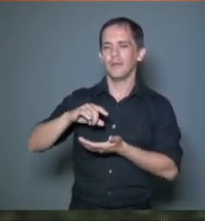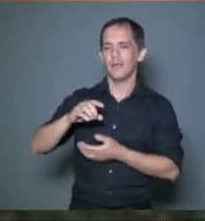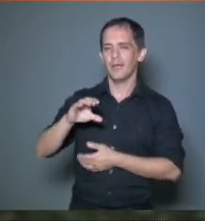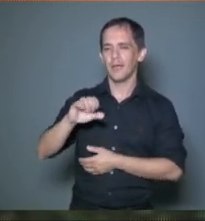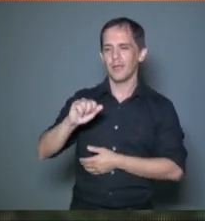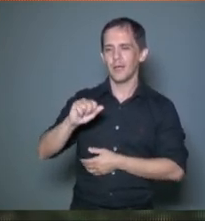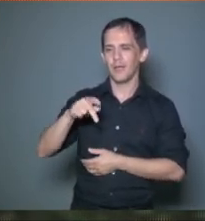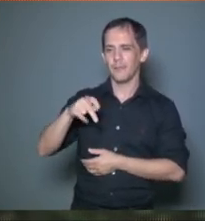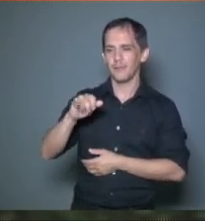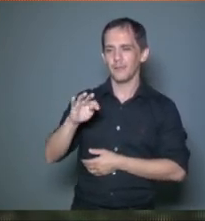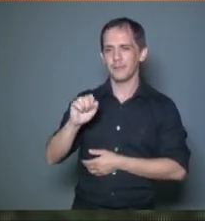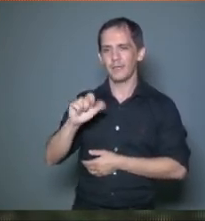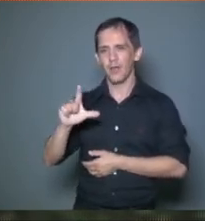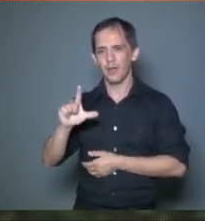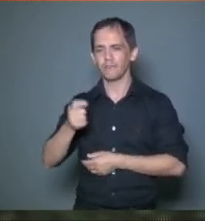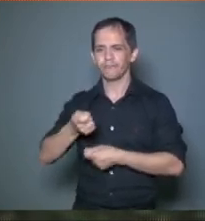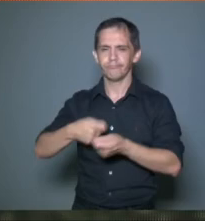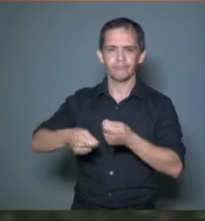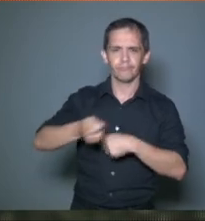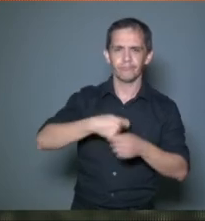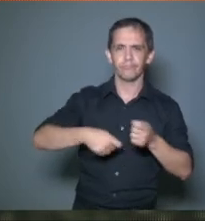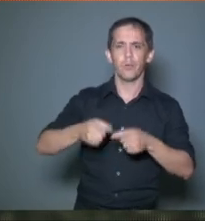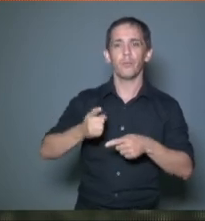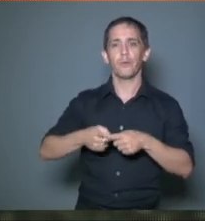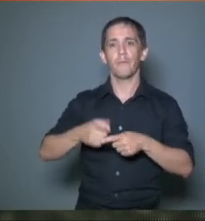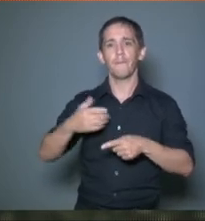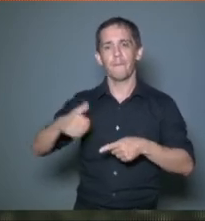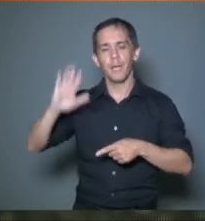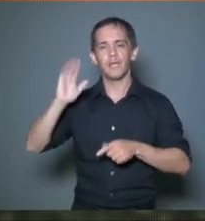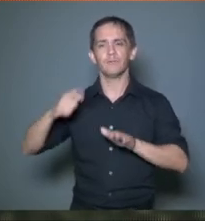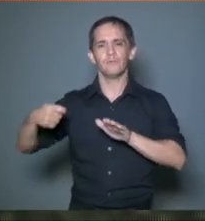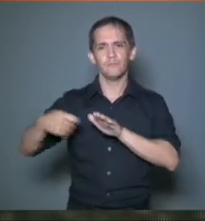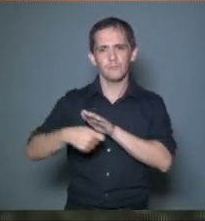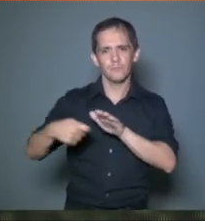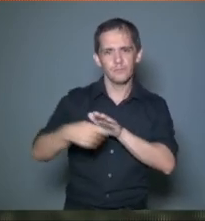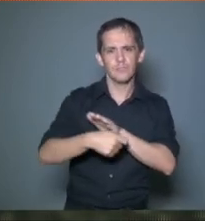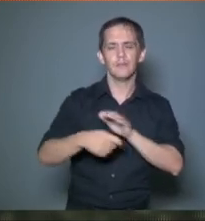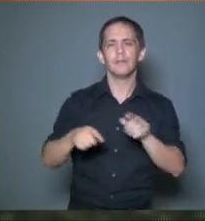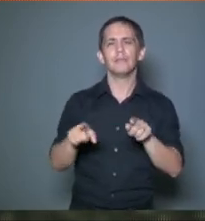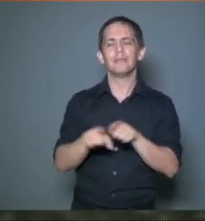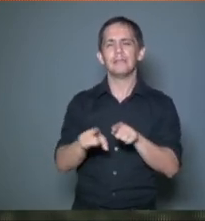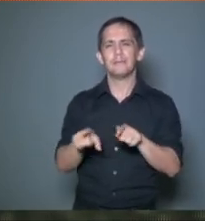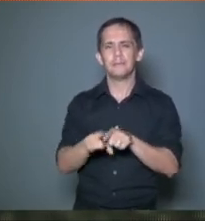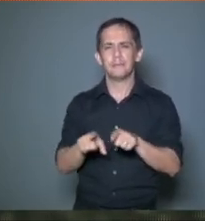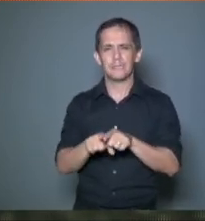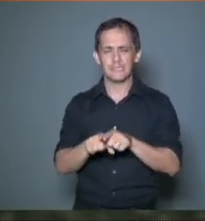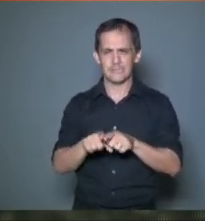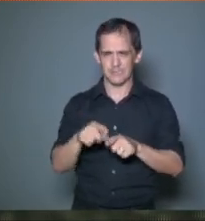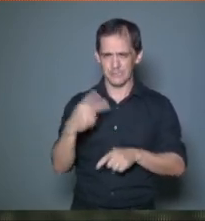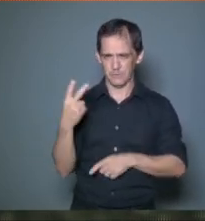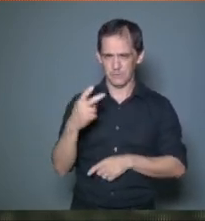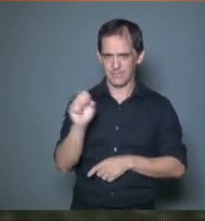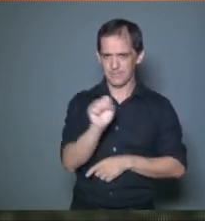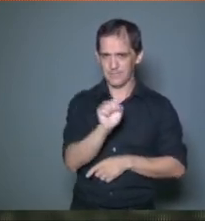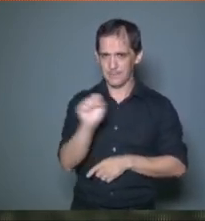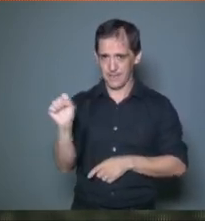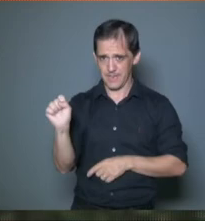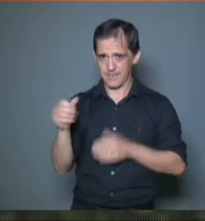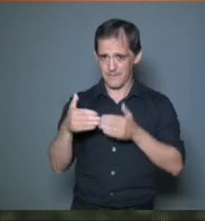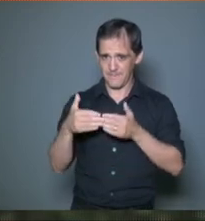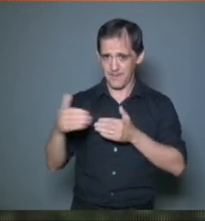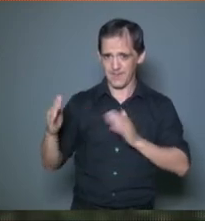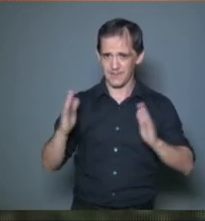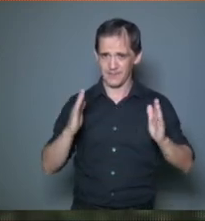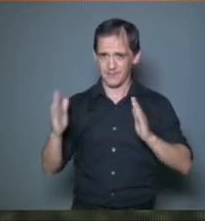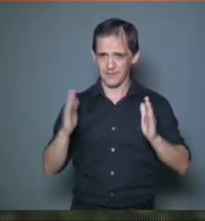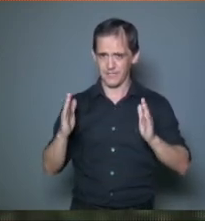there will be increase in our need for working capital because we have to pay suppliers, and we will harvest in the middle of